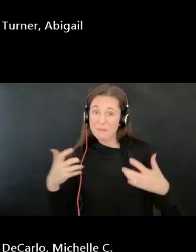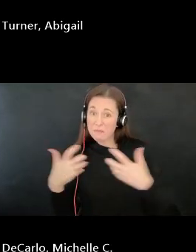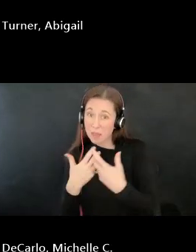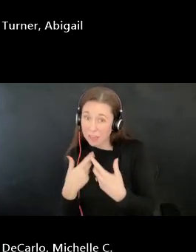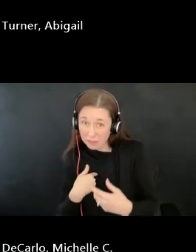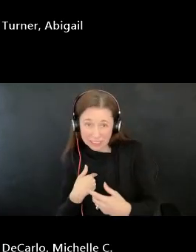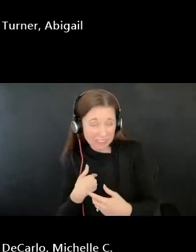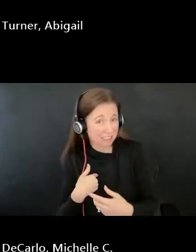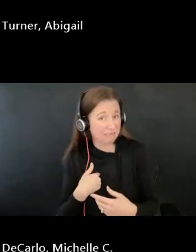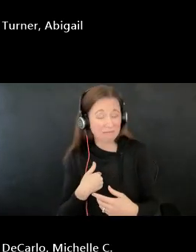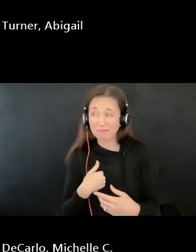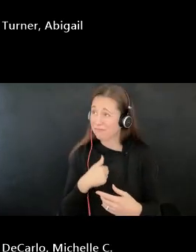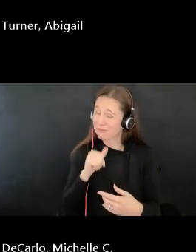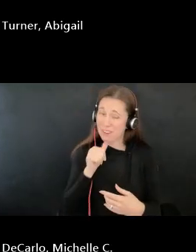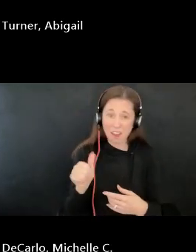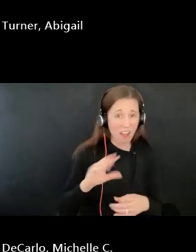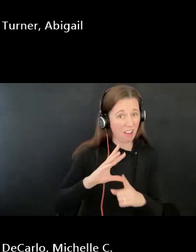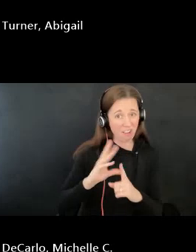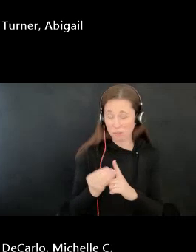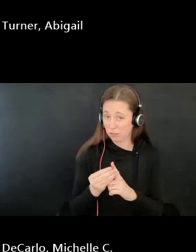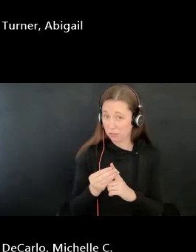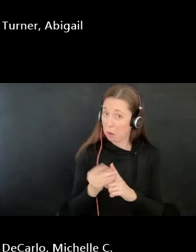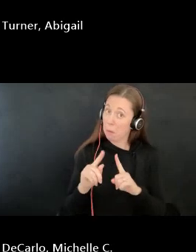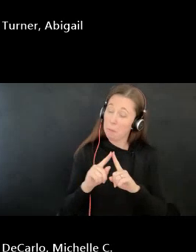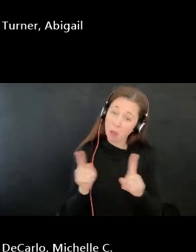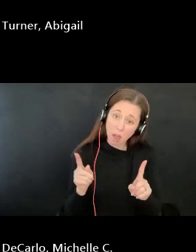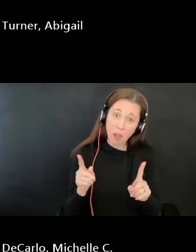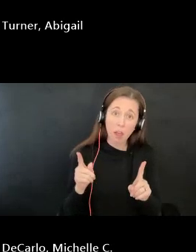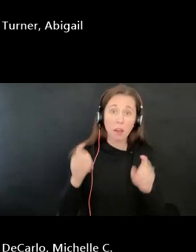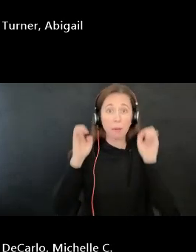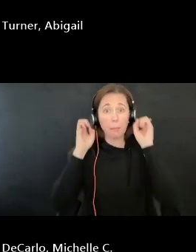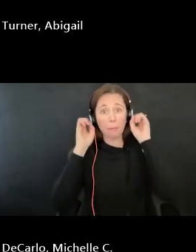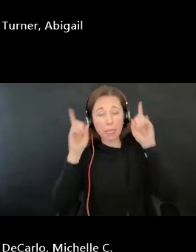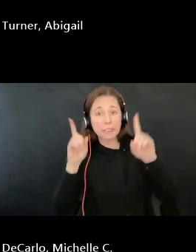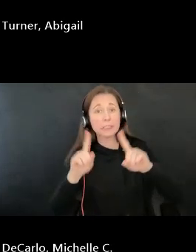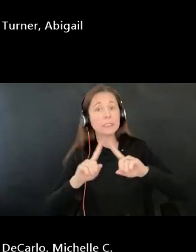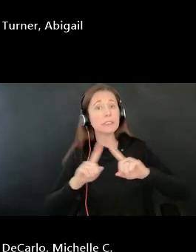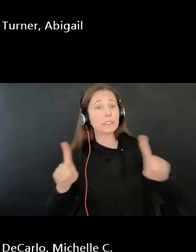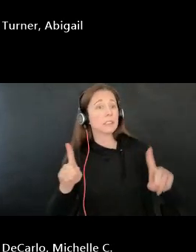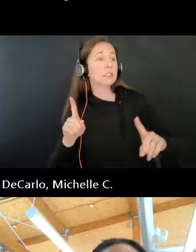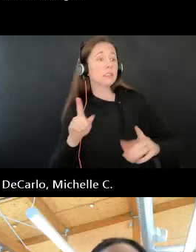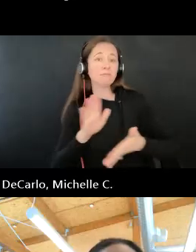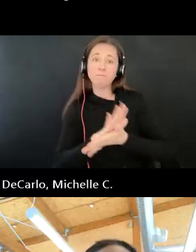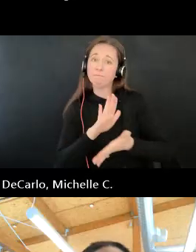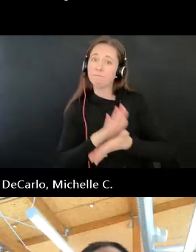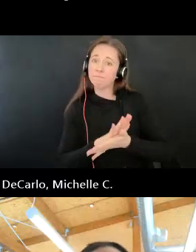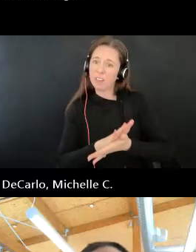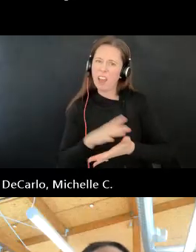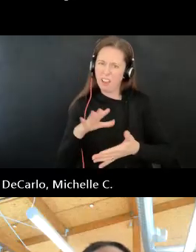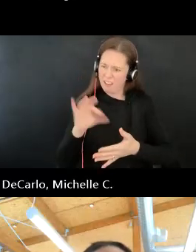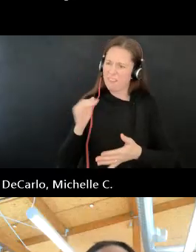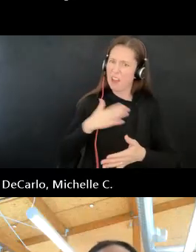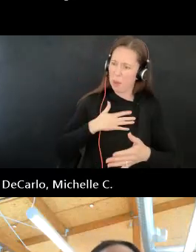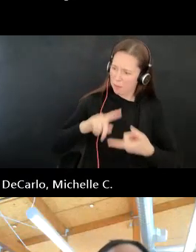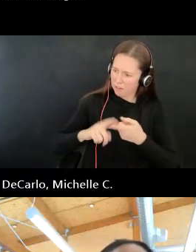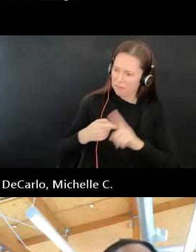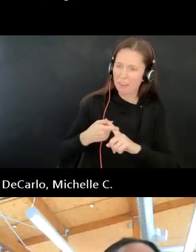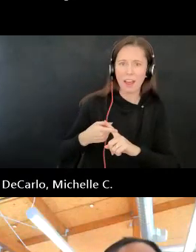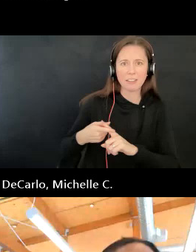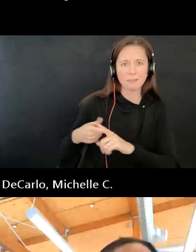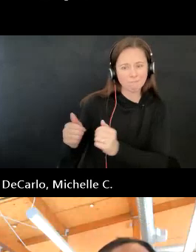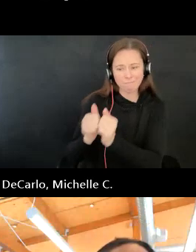culturally, but I found my way through academics and by finding friends that had similar interests.